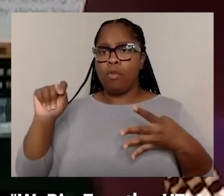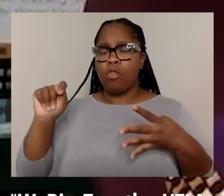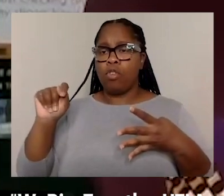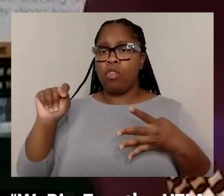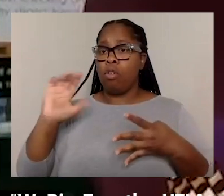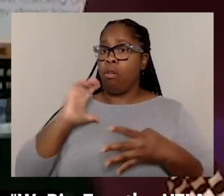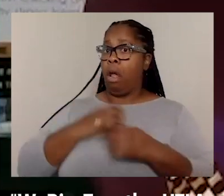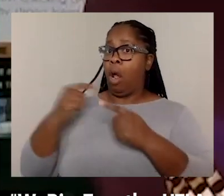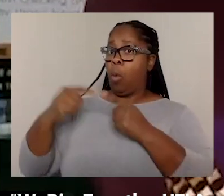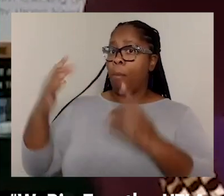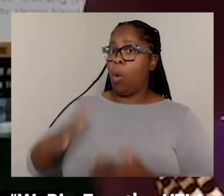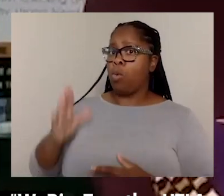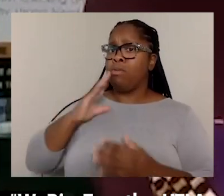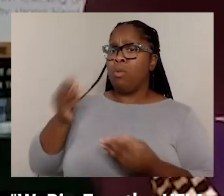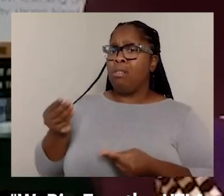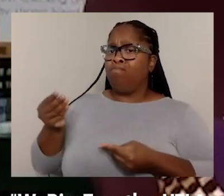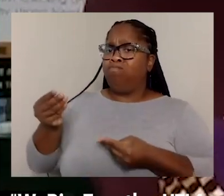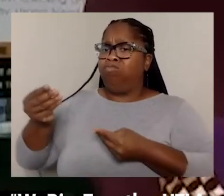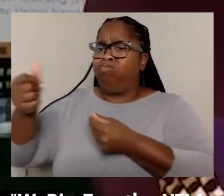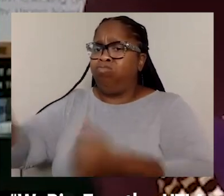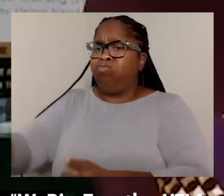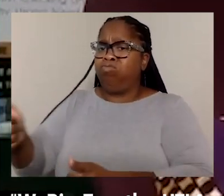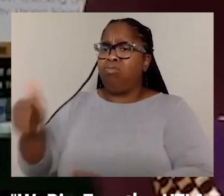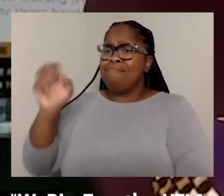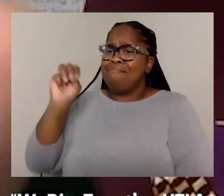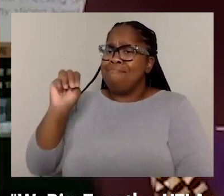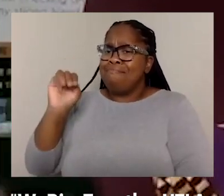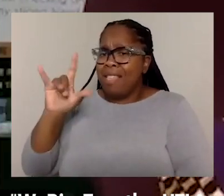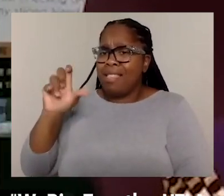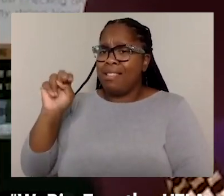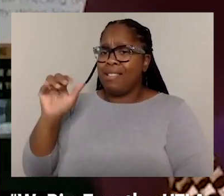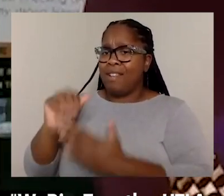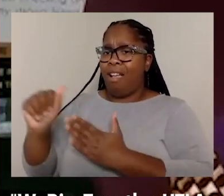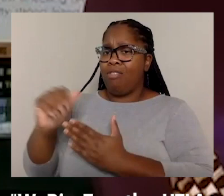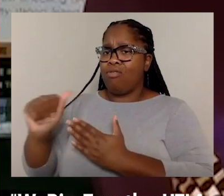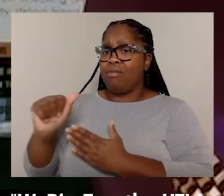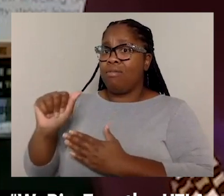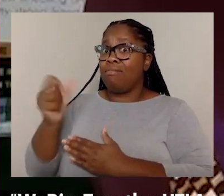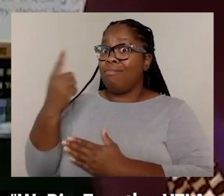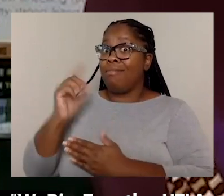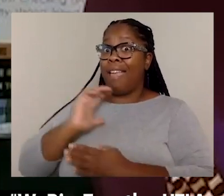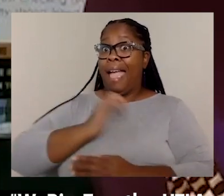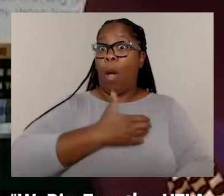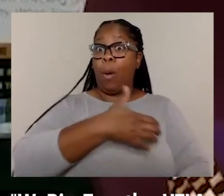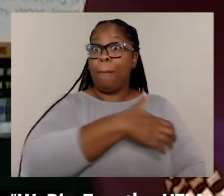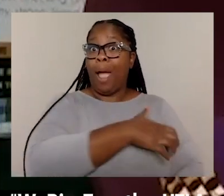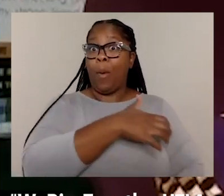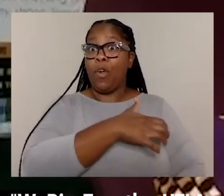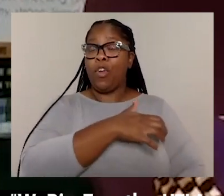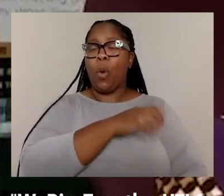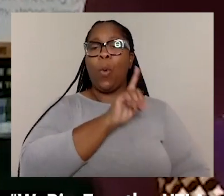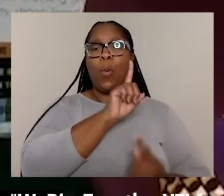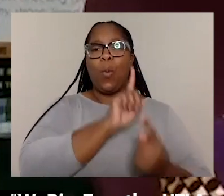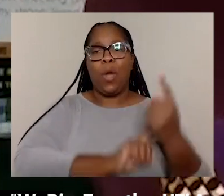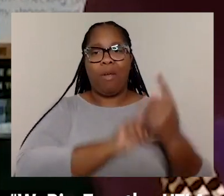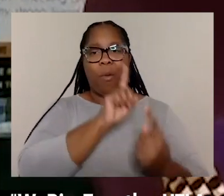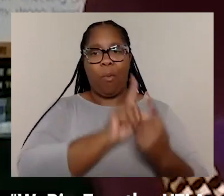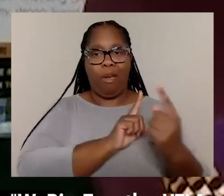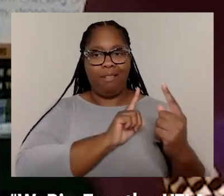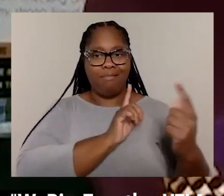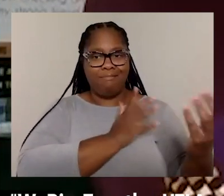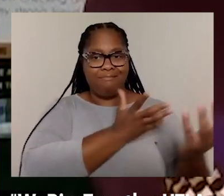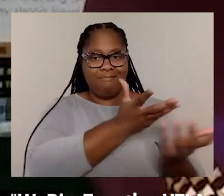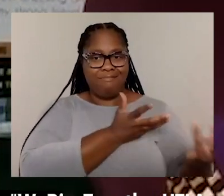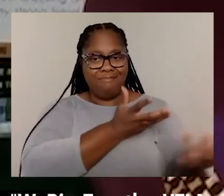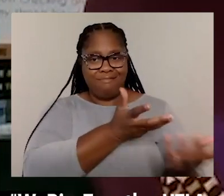our opponents. Our power is one-on-one conversations. Educators